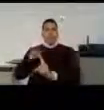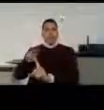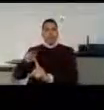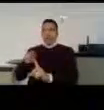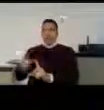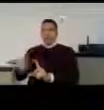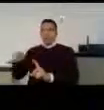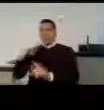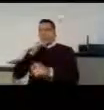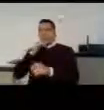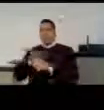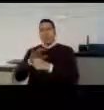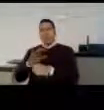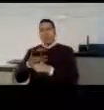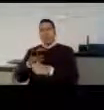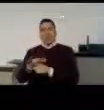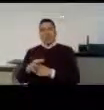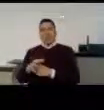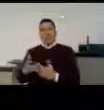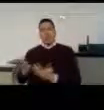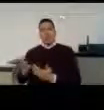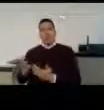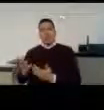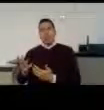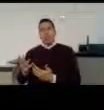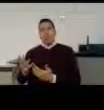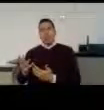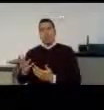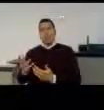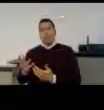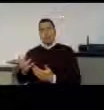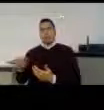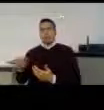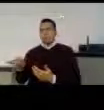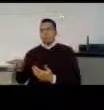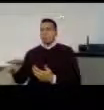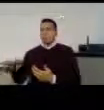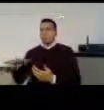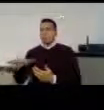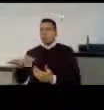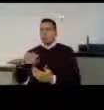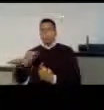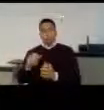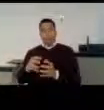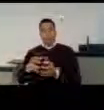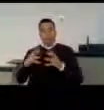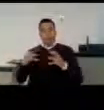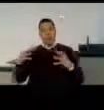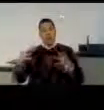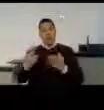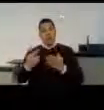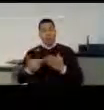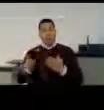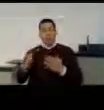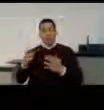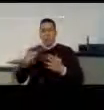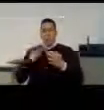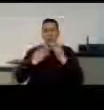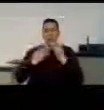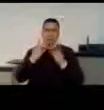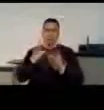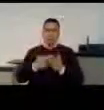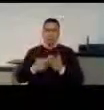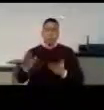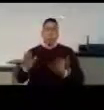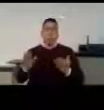from my perspective, there isn't enough. And so these are spaces that you can either be getting a lot of resources or be getting little